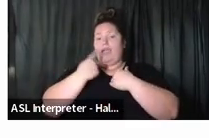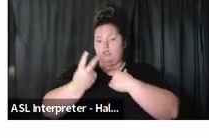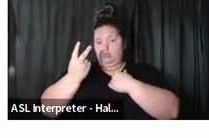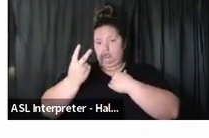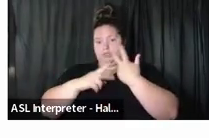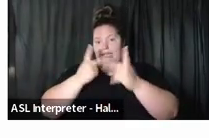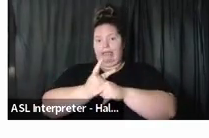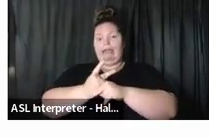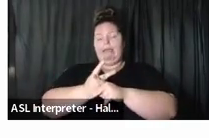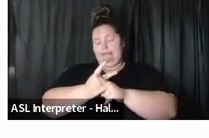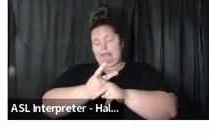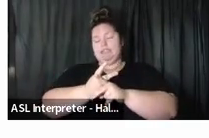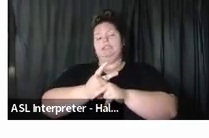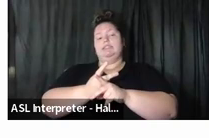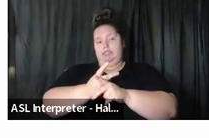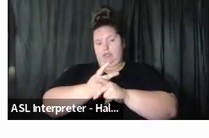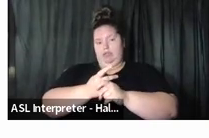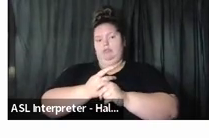seating